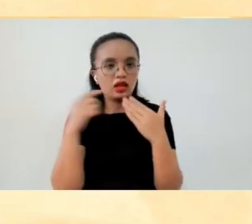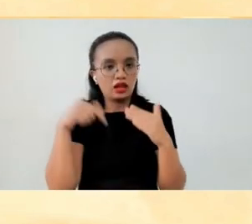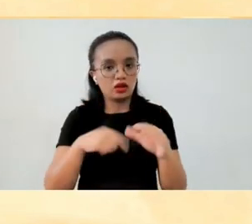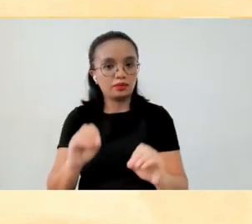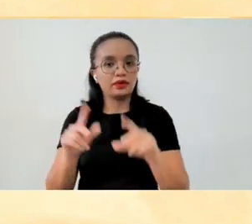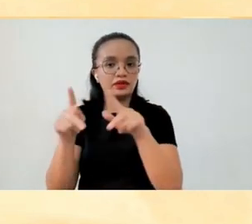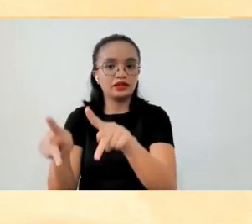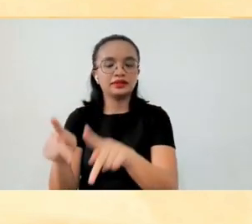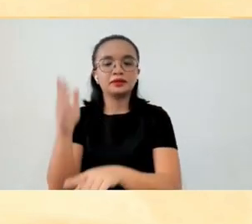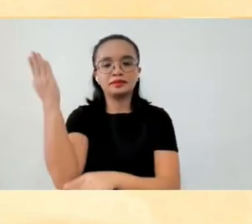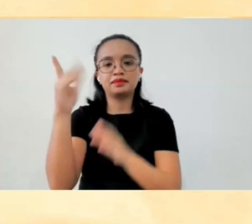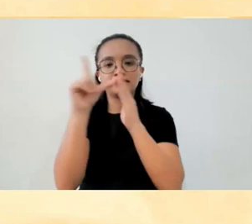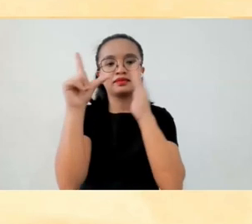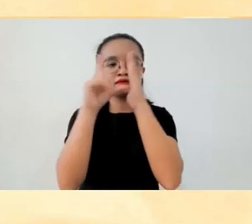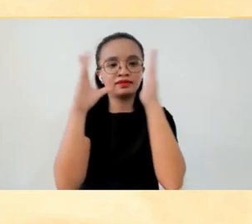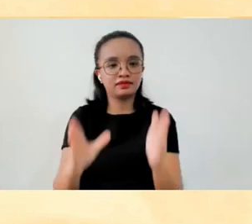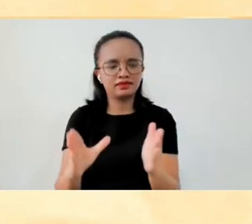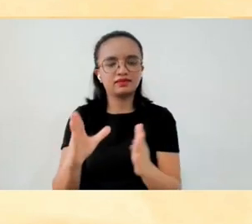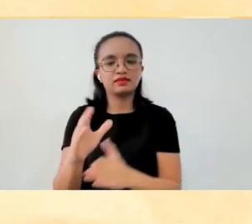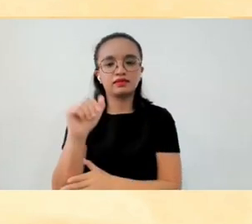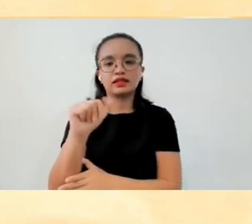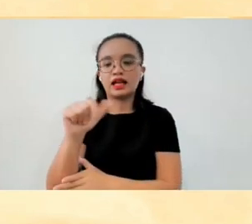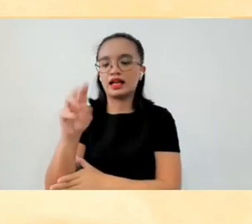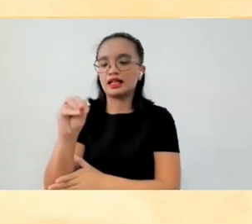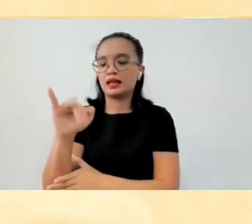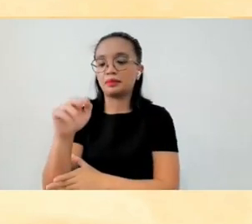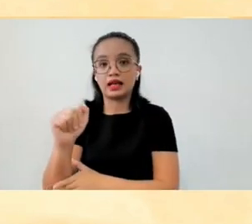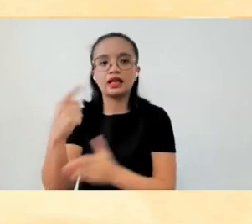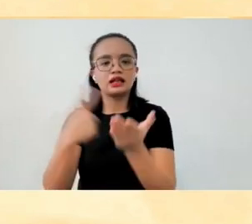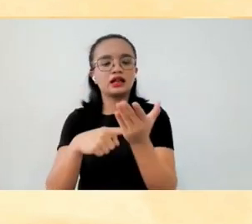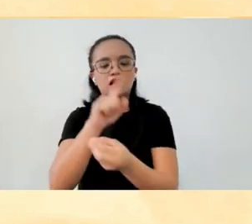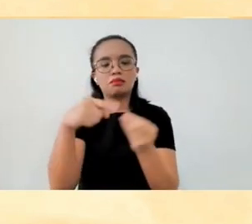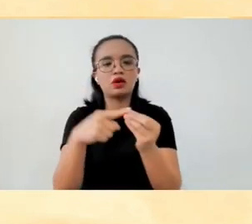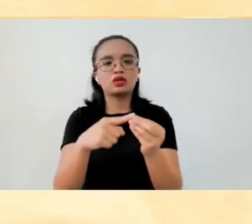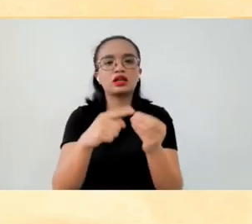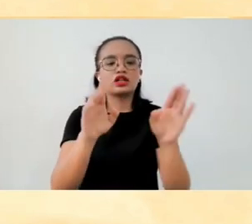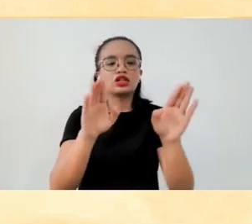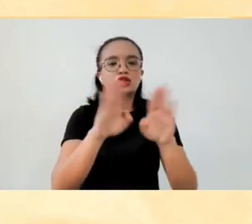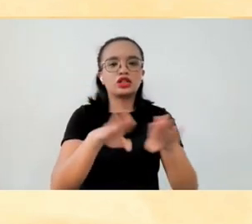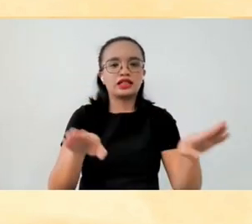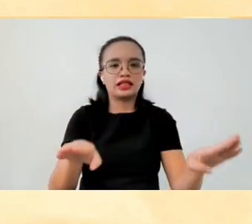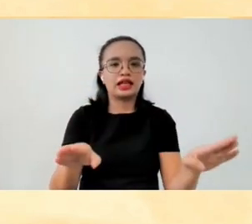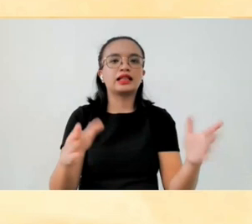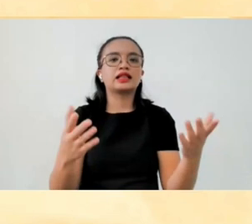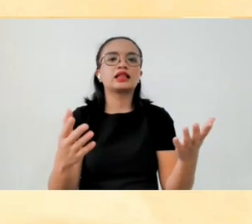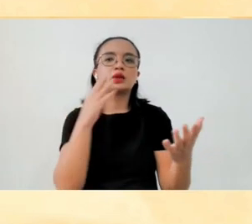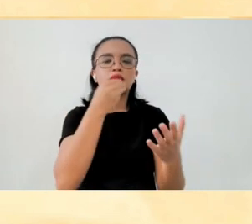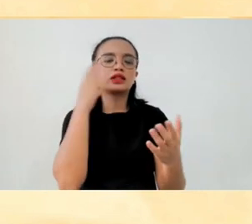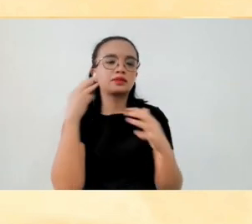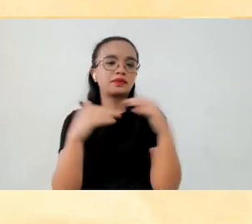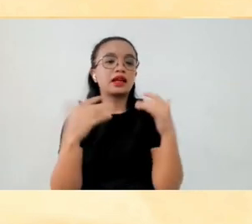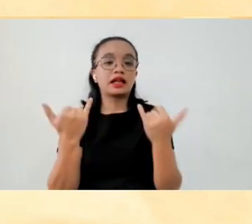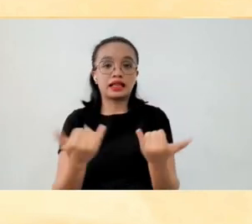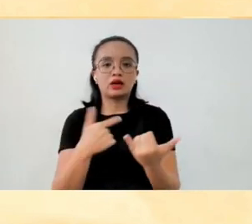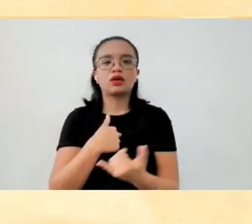present. Attorney Alamia a while ago talked about children in conflict with the law. I'll be talking about the OSAIC